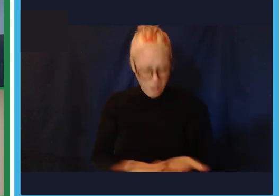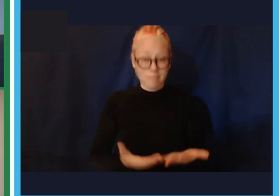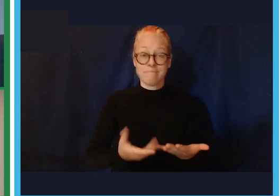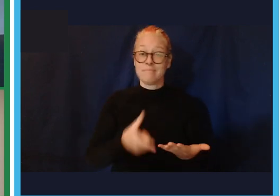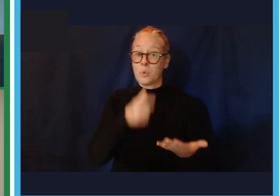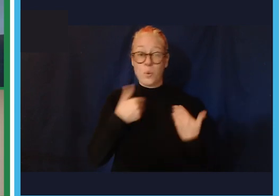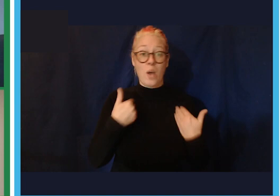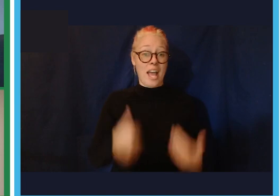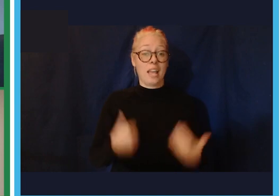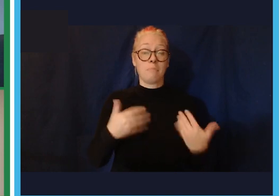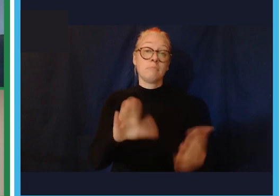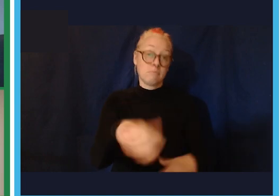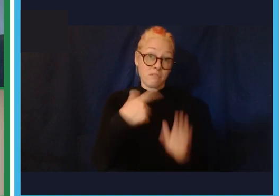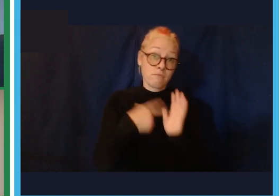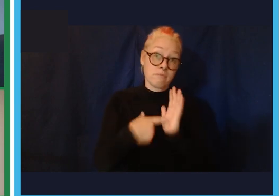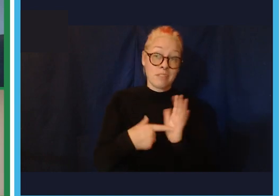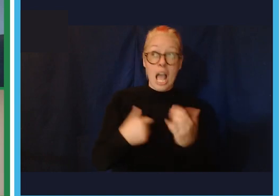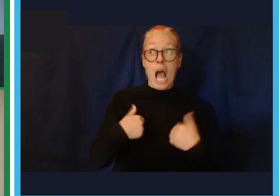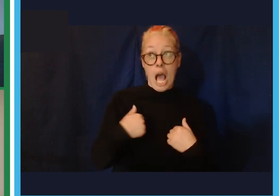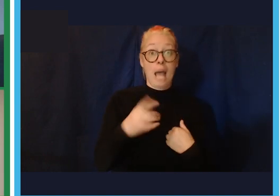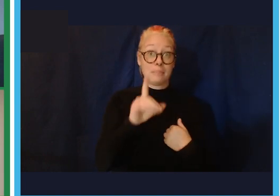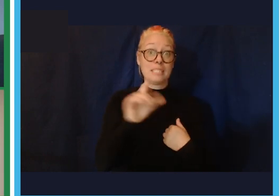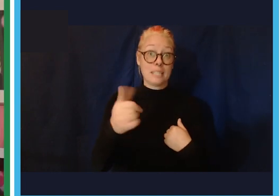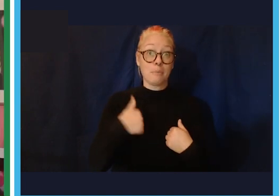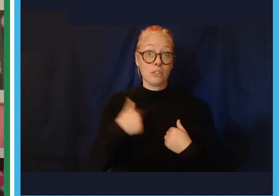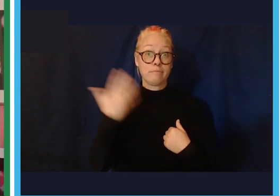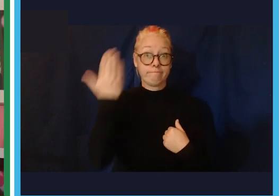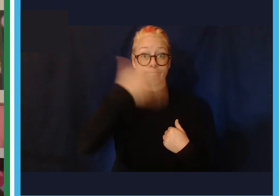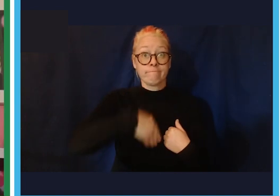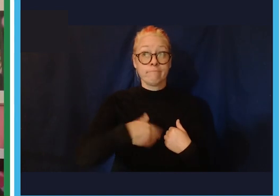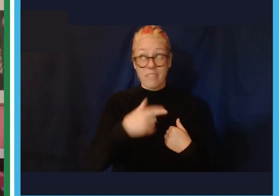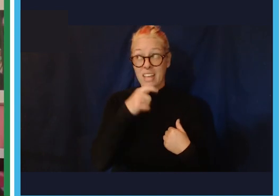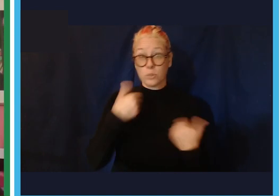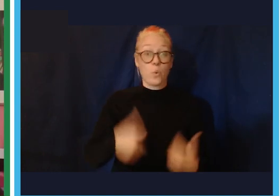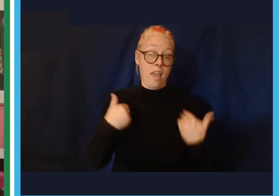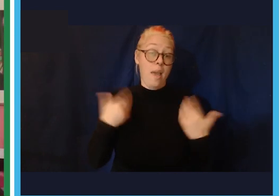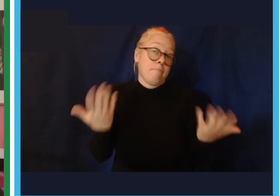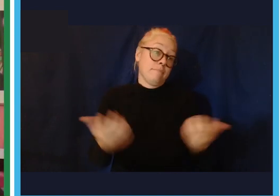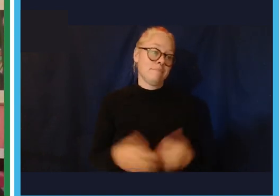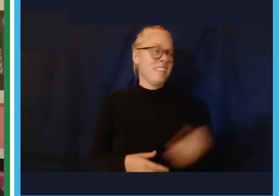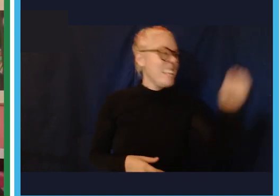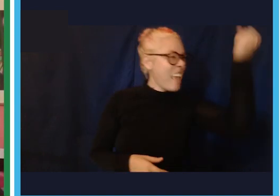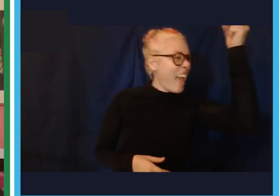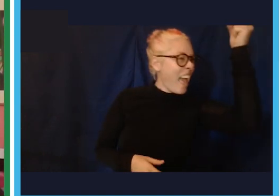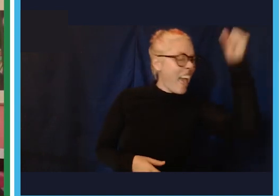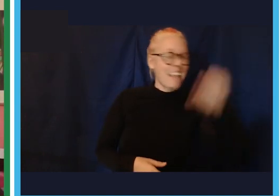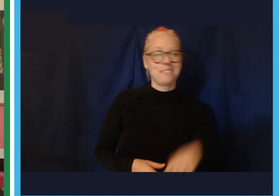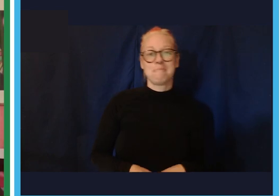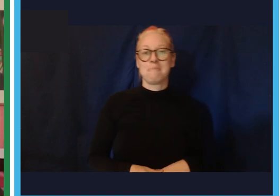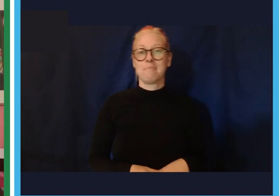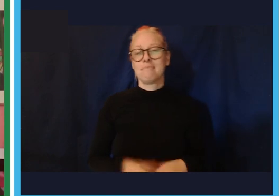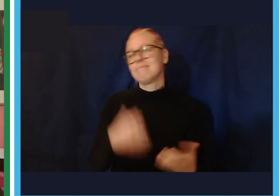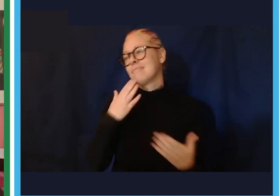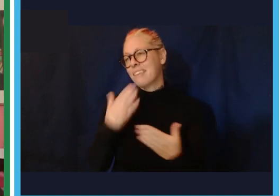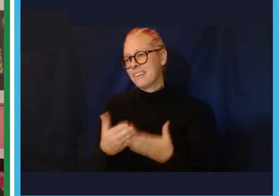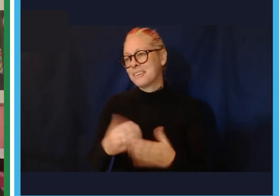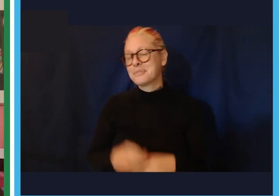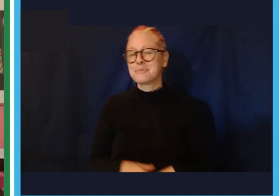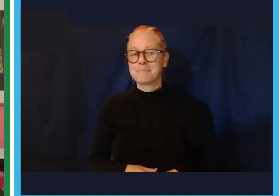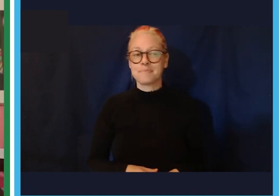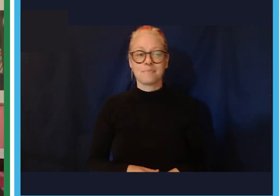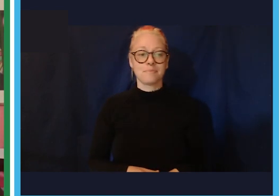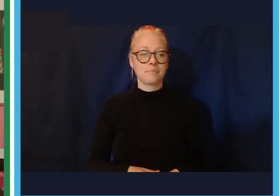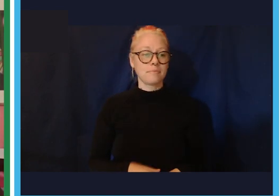Yeah, I think very similar to that. I would want everyone to, you know, be able to be themselves as much as possible, but also